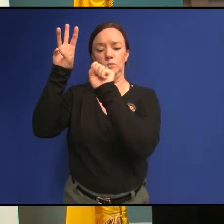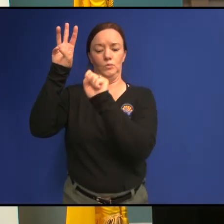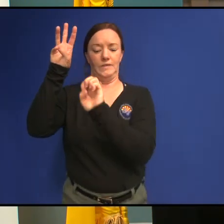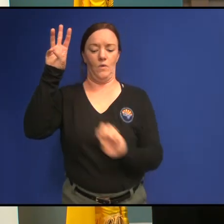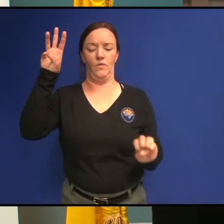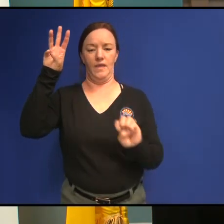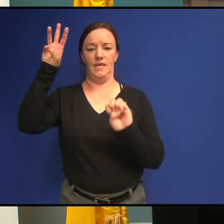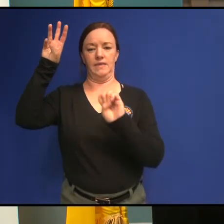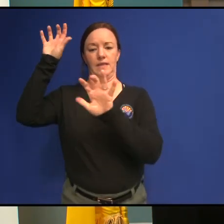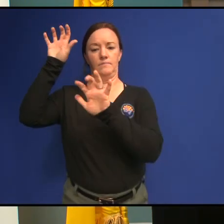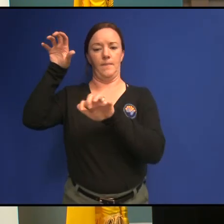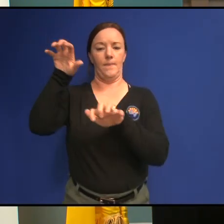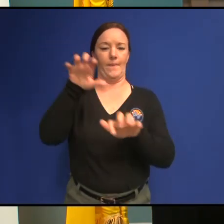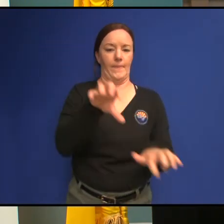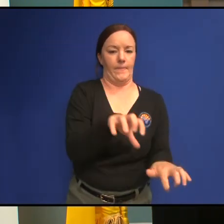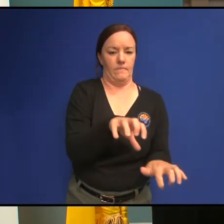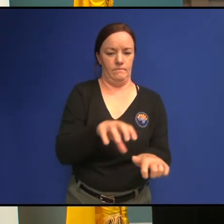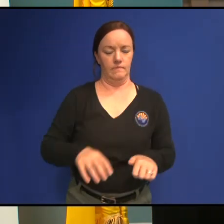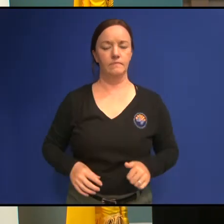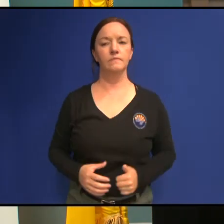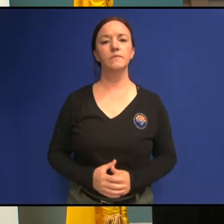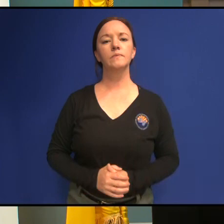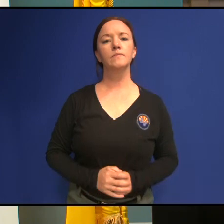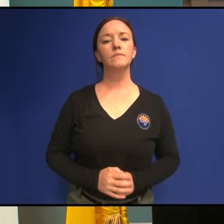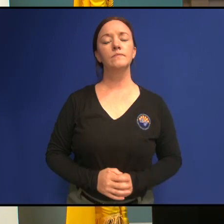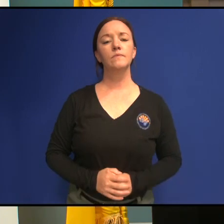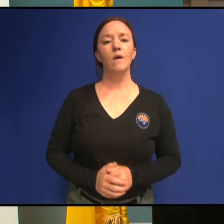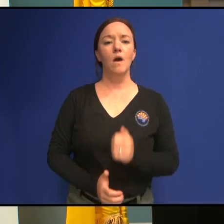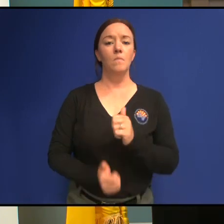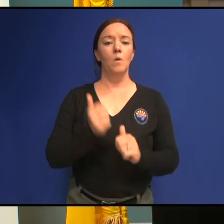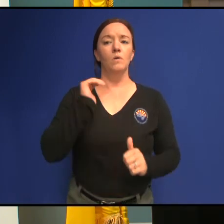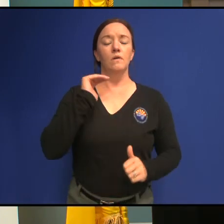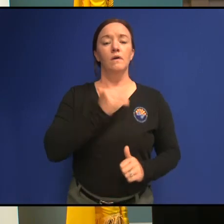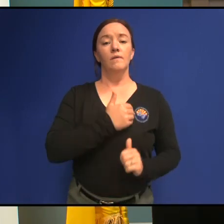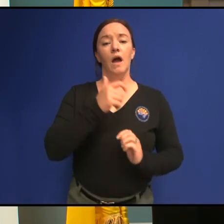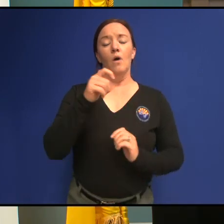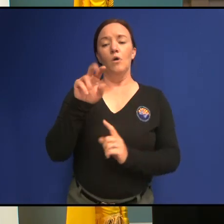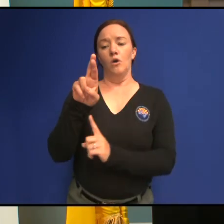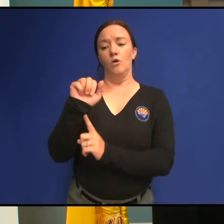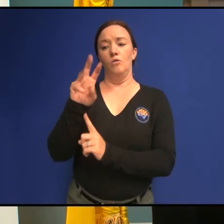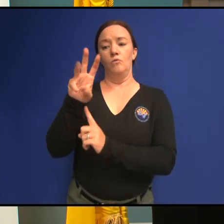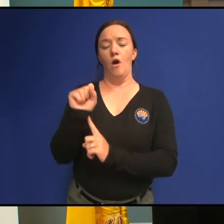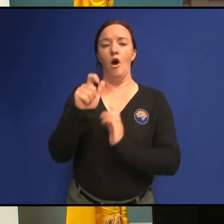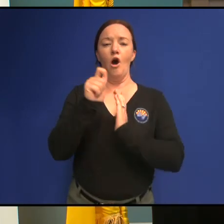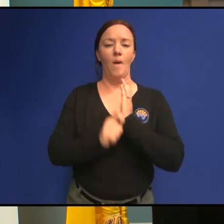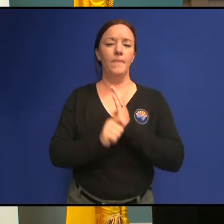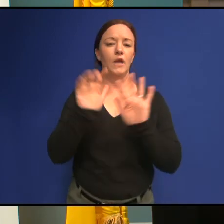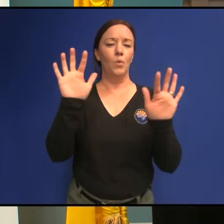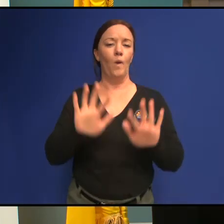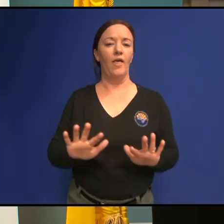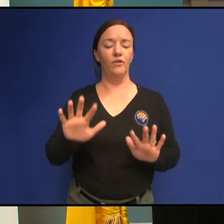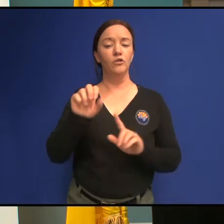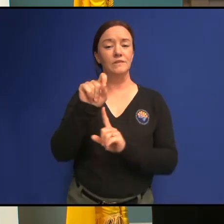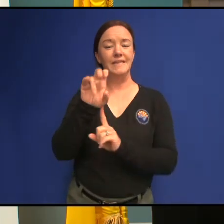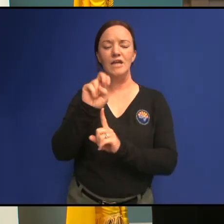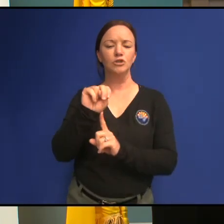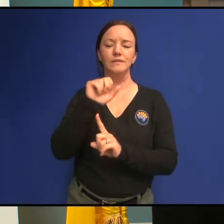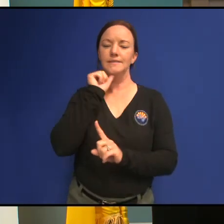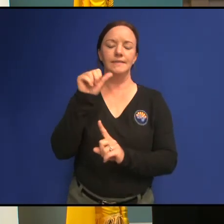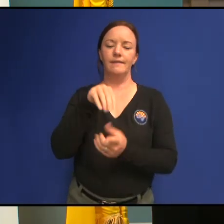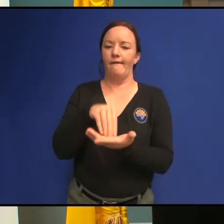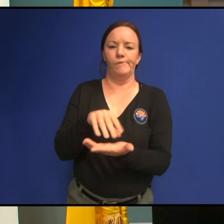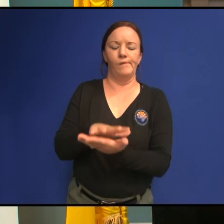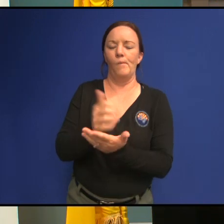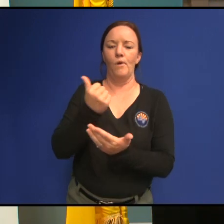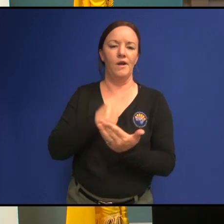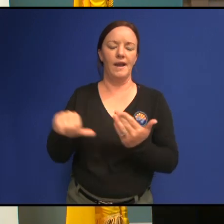fire. Most of our automated weather stations did not report any rainfall because it fell just north of where we